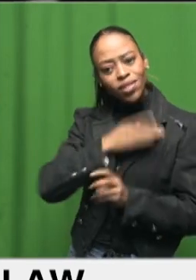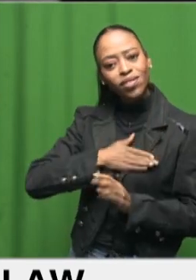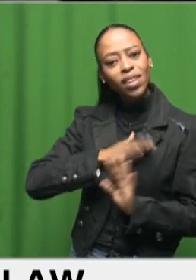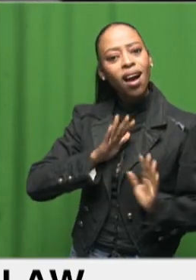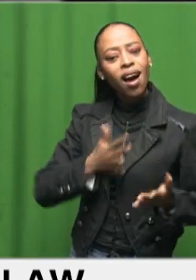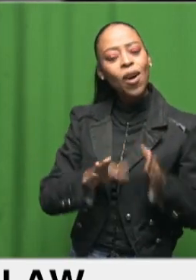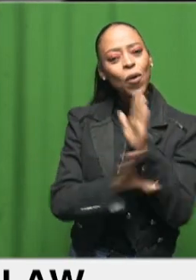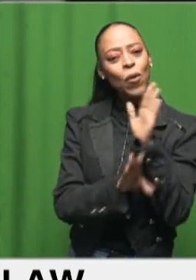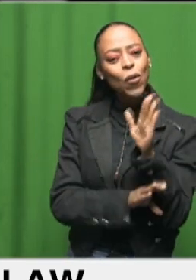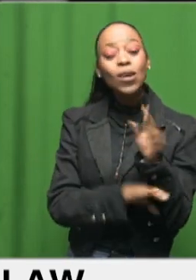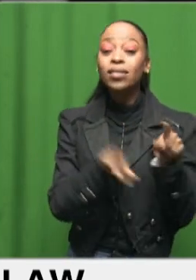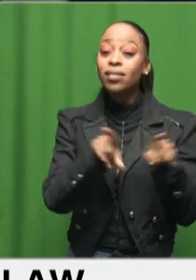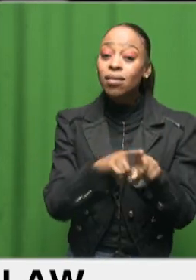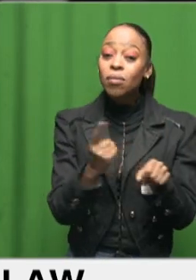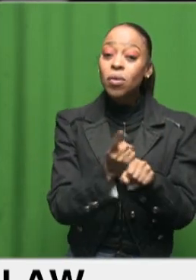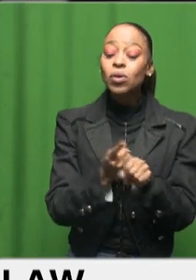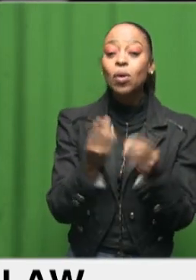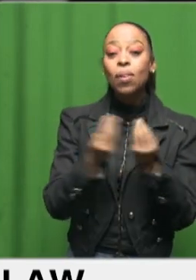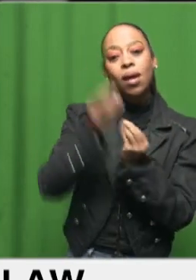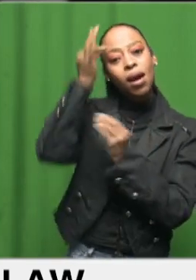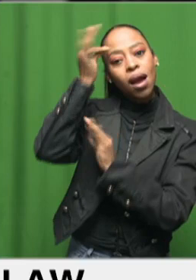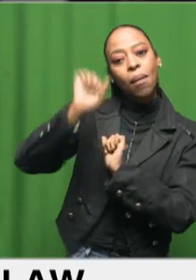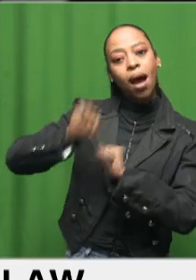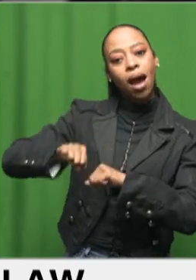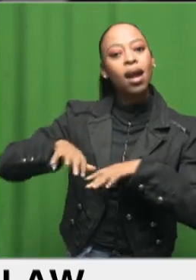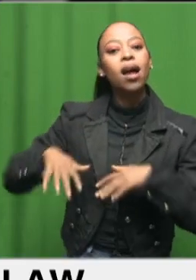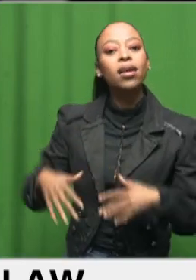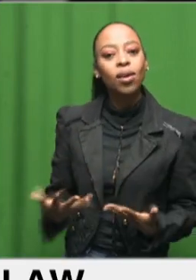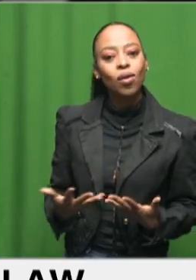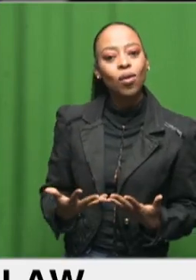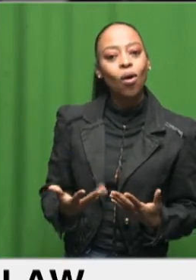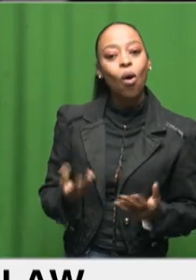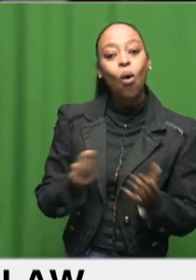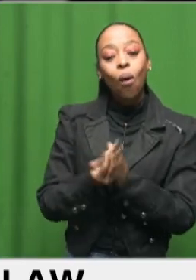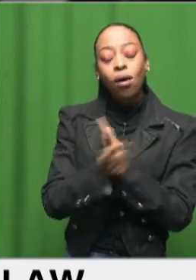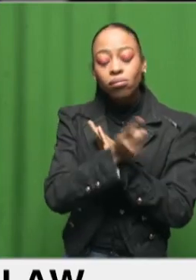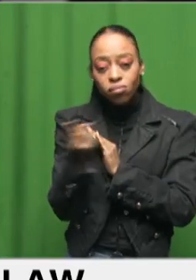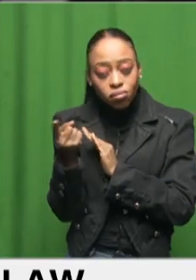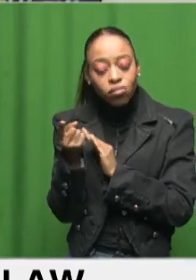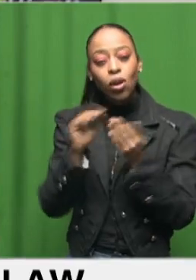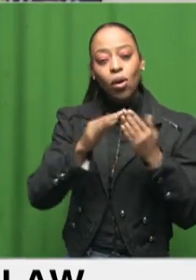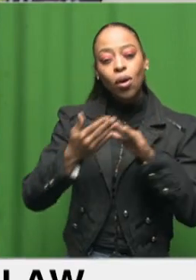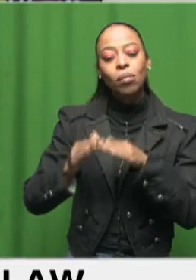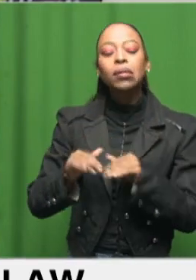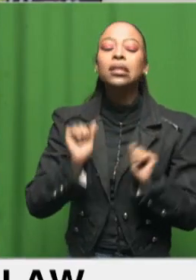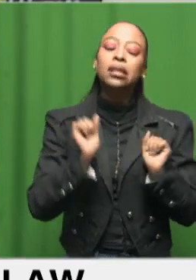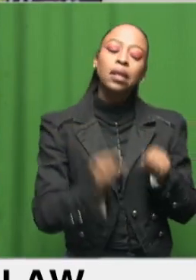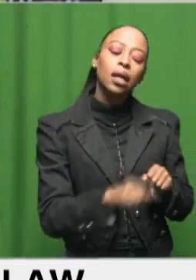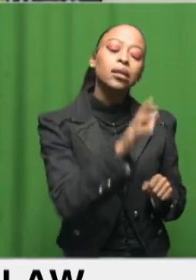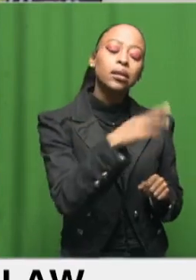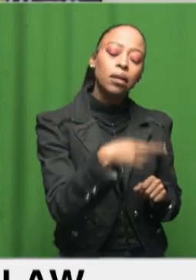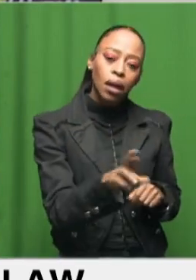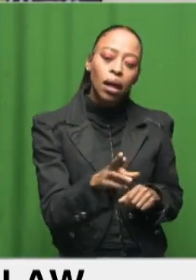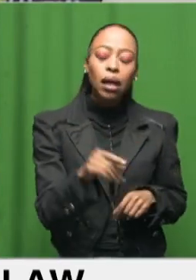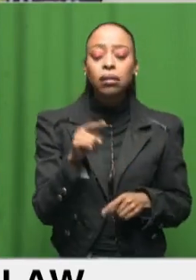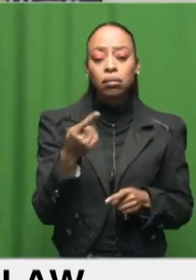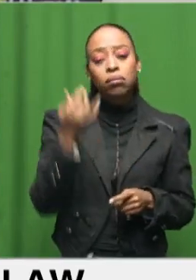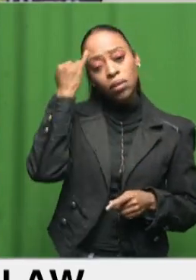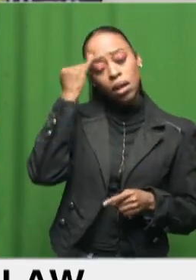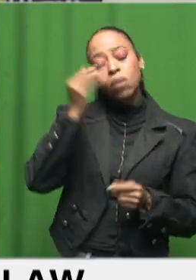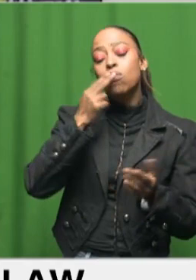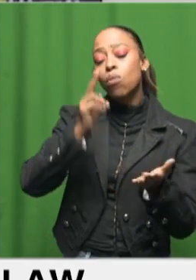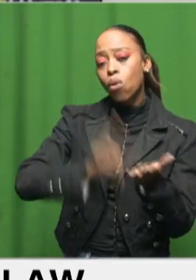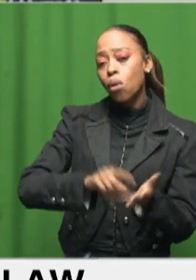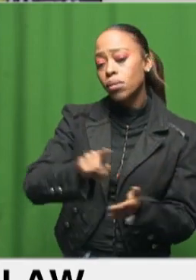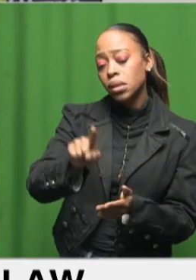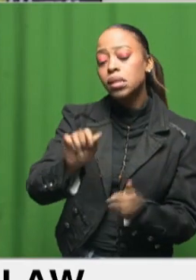also perhaps things that government may not agree with the general population on. Precisely, that's the whole idea, that we can promise you,